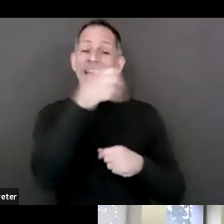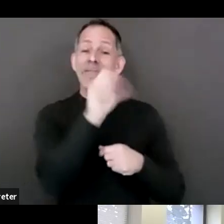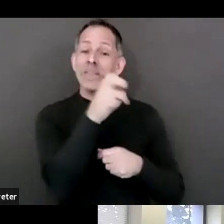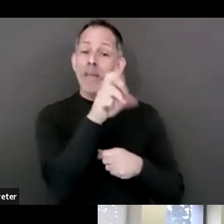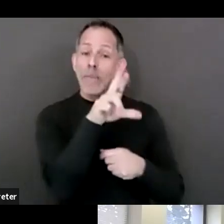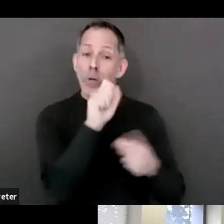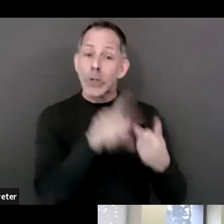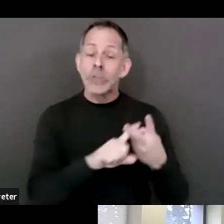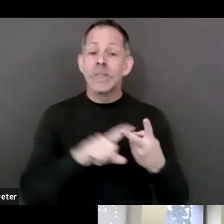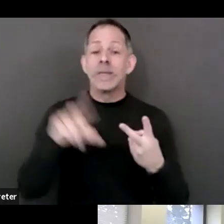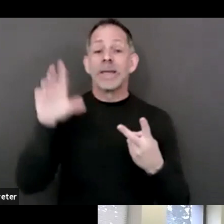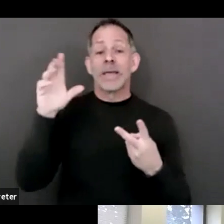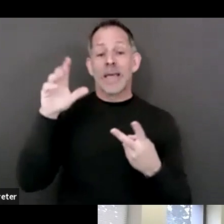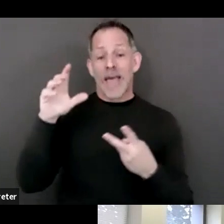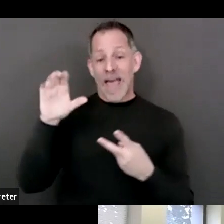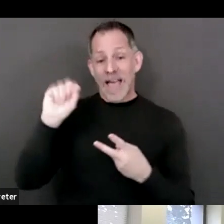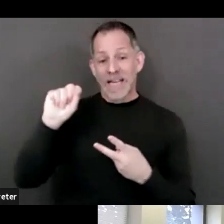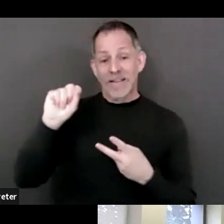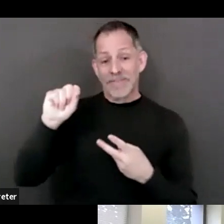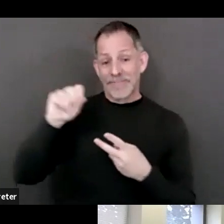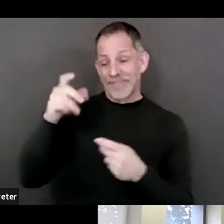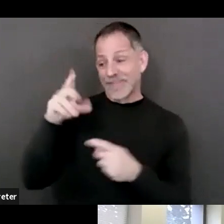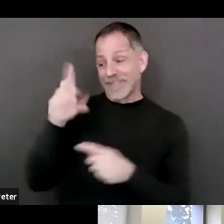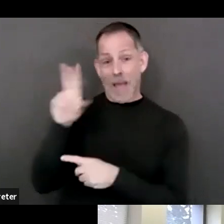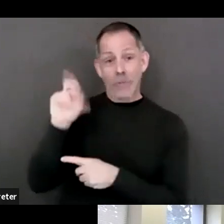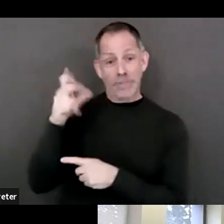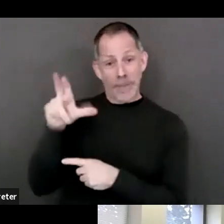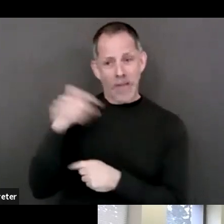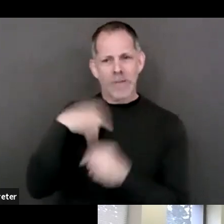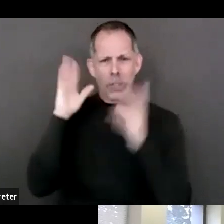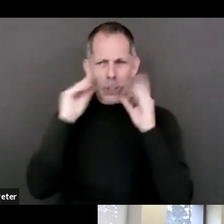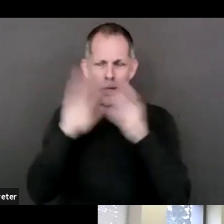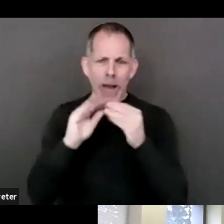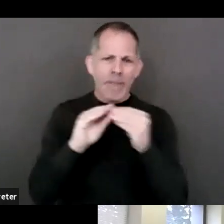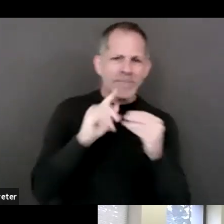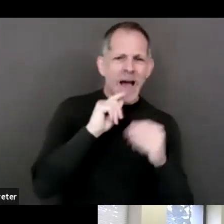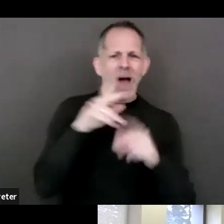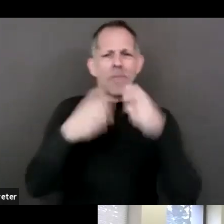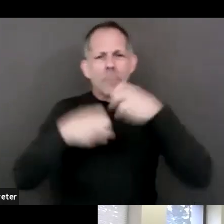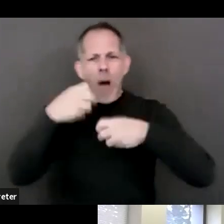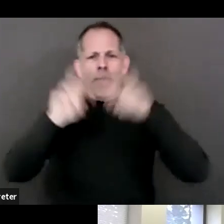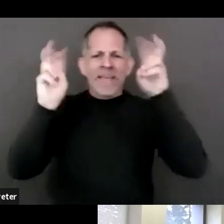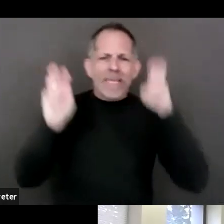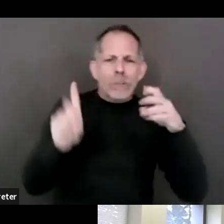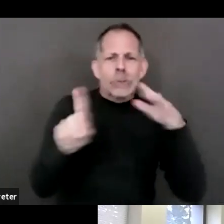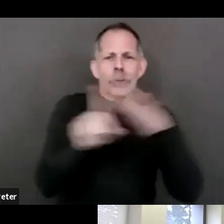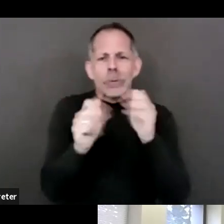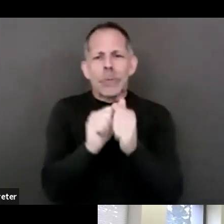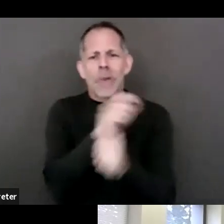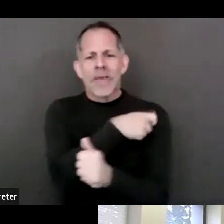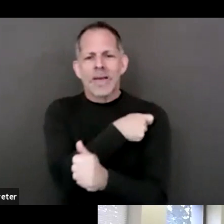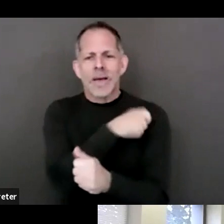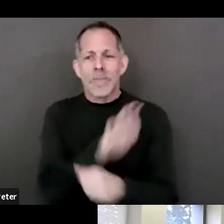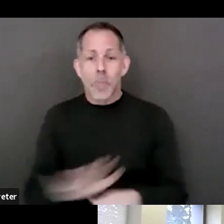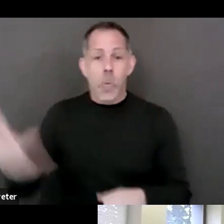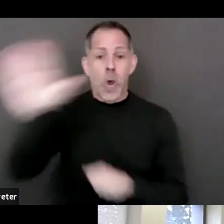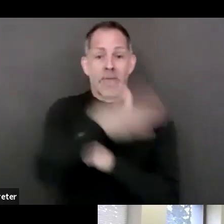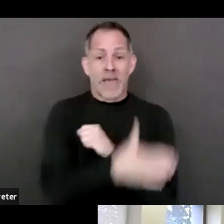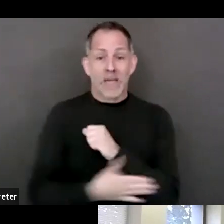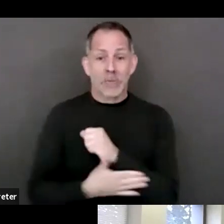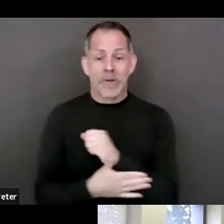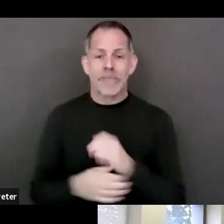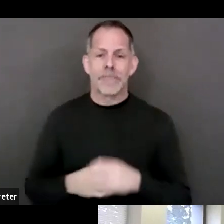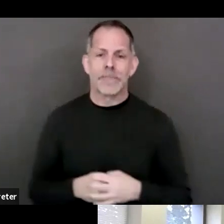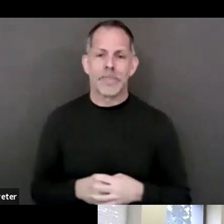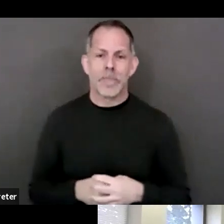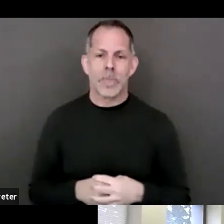the country. Certainly also in some parts of our state, there seems to be waning interest. And so as the Vaccine